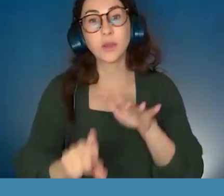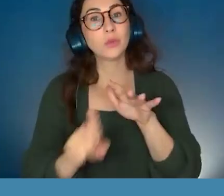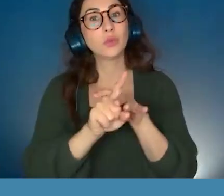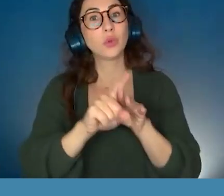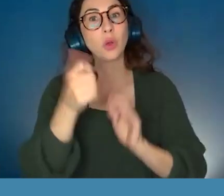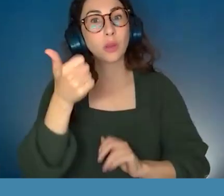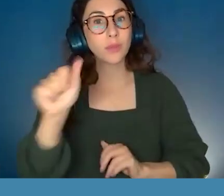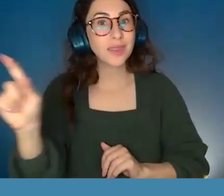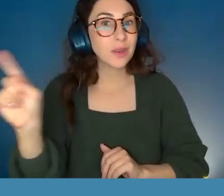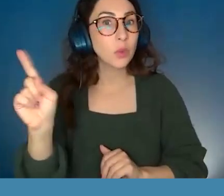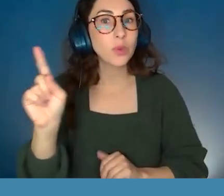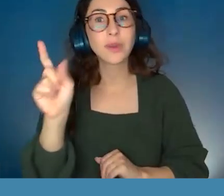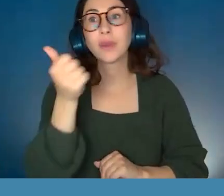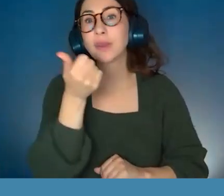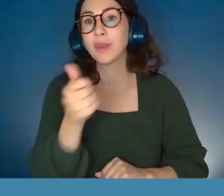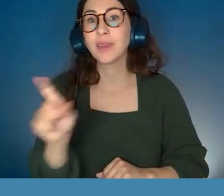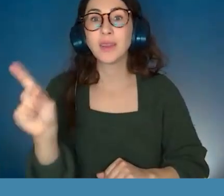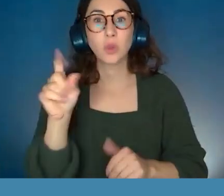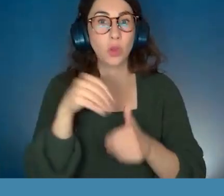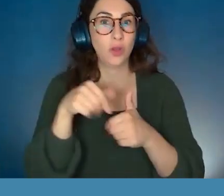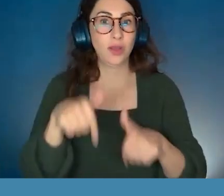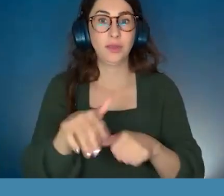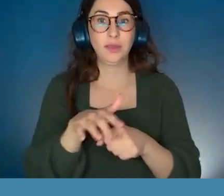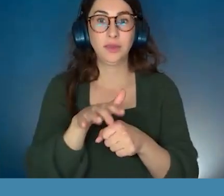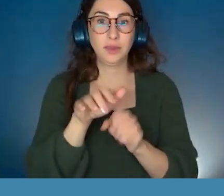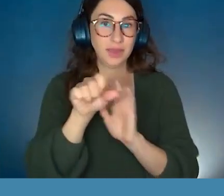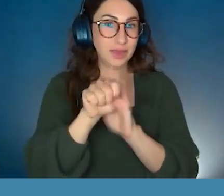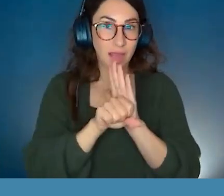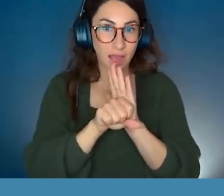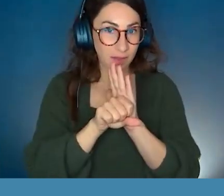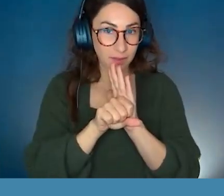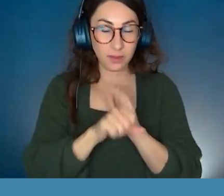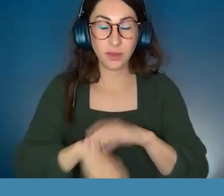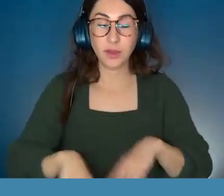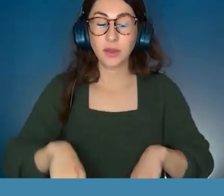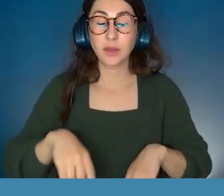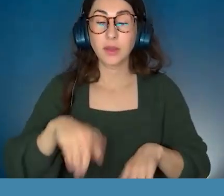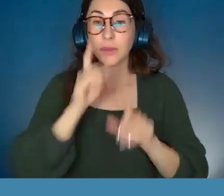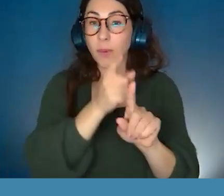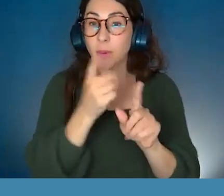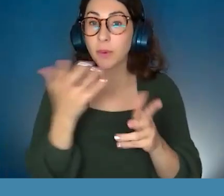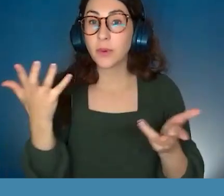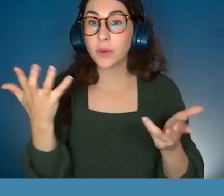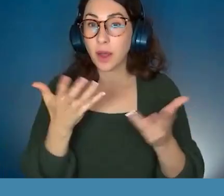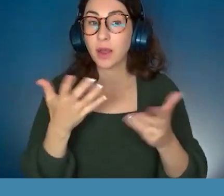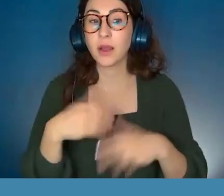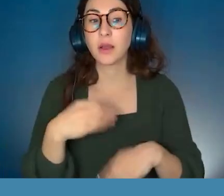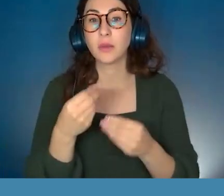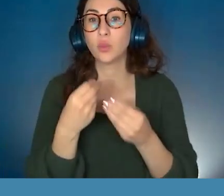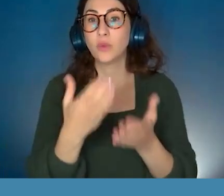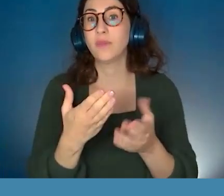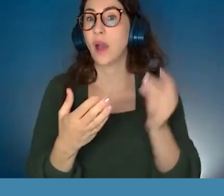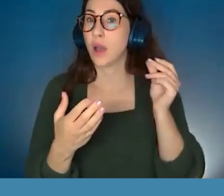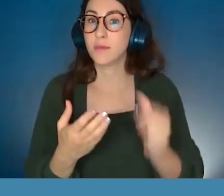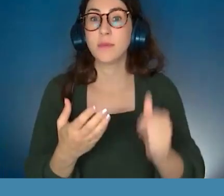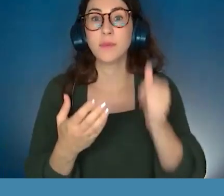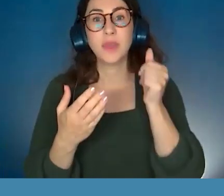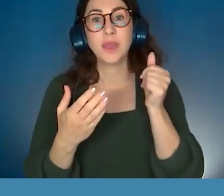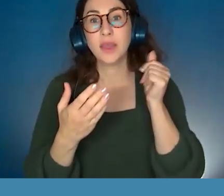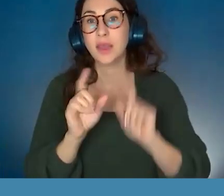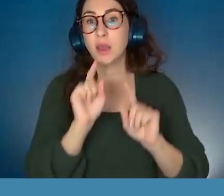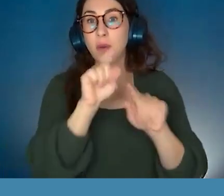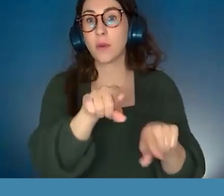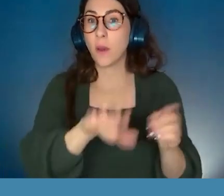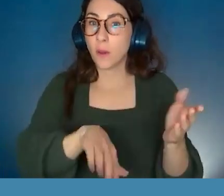any place in the state of Florida. And the goal of the mobile response team is to provide immediate on-site crisis care to